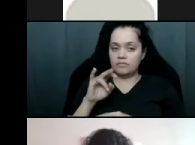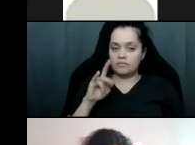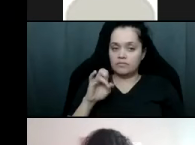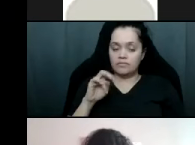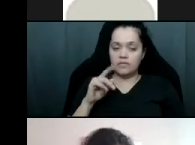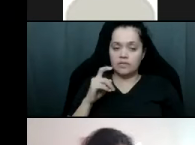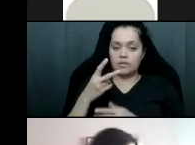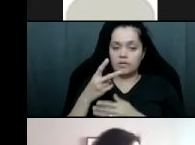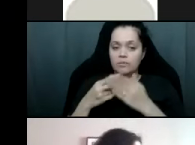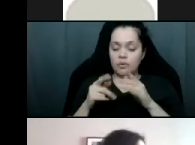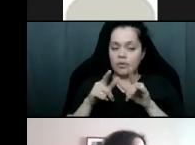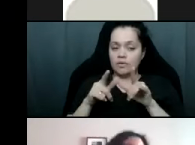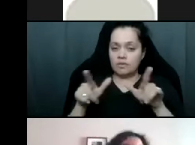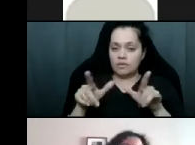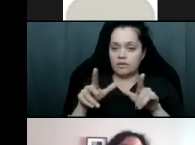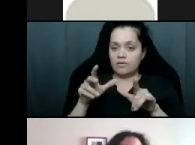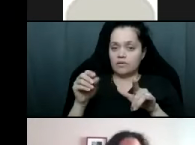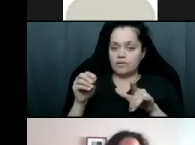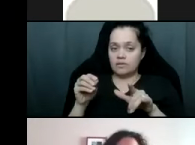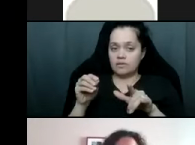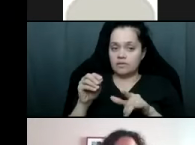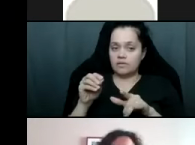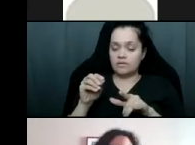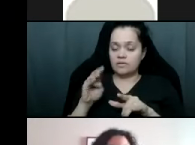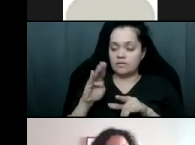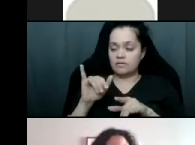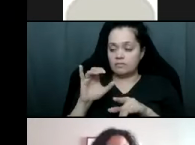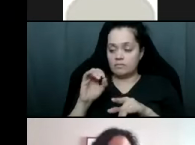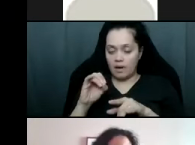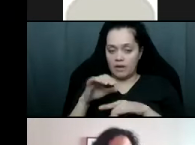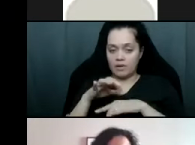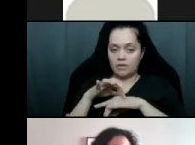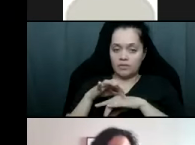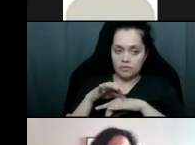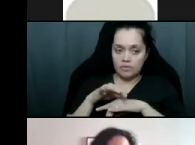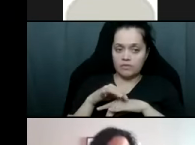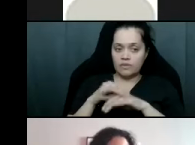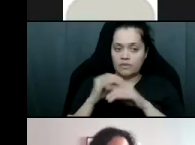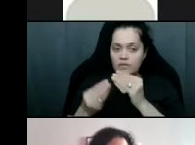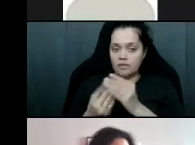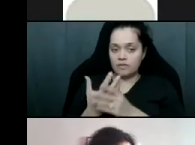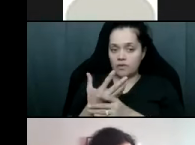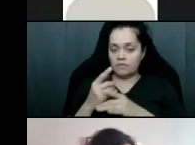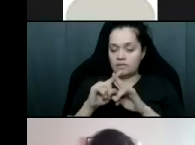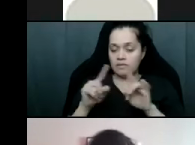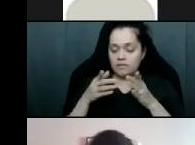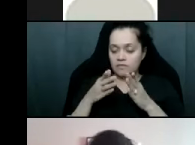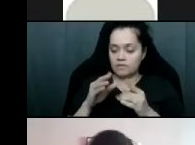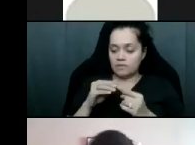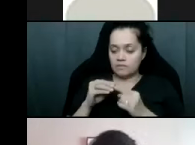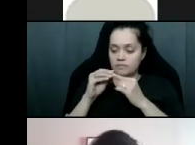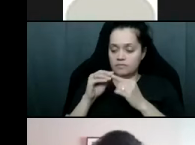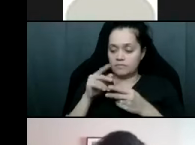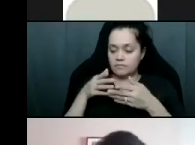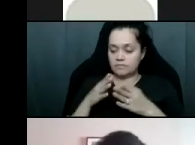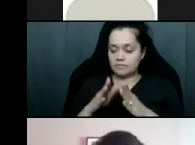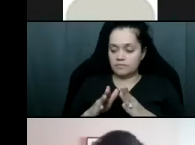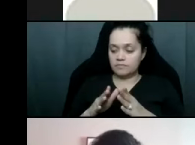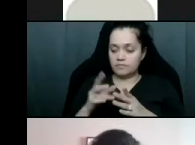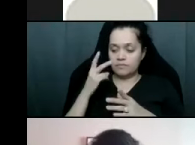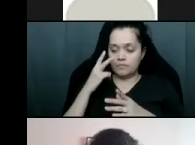its language and its biogeography evolved in a unique way. So we're going to look